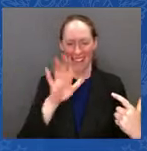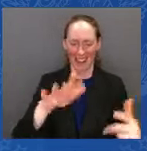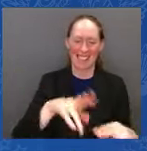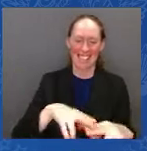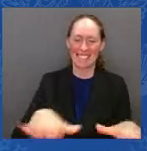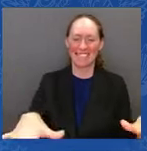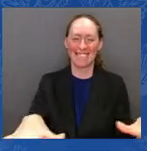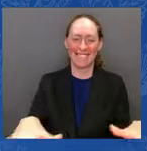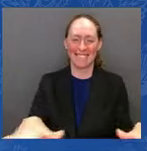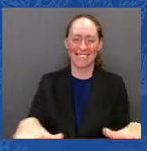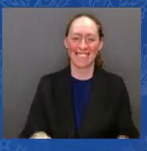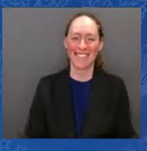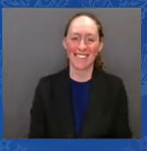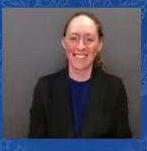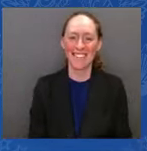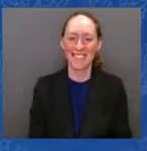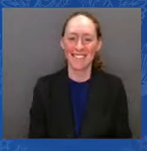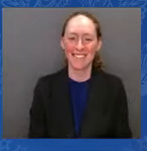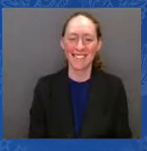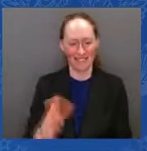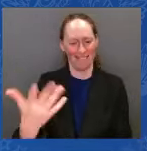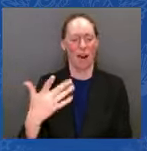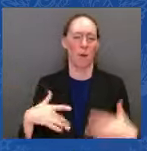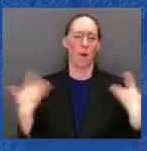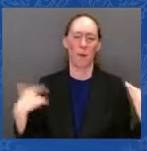It's good to be back. It's good to be back.